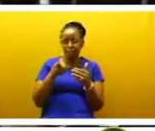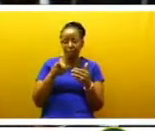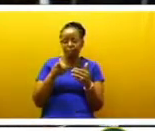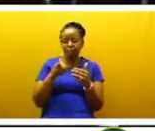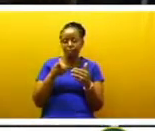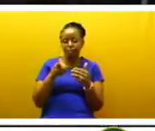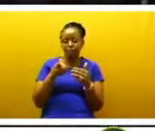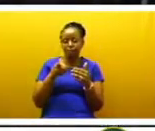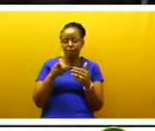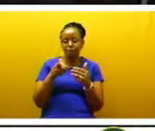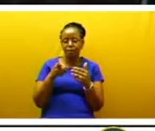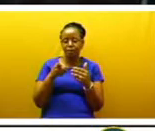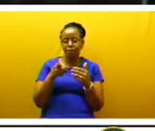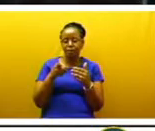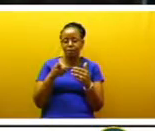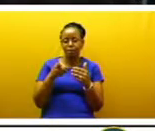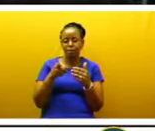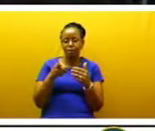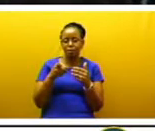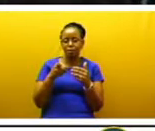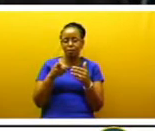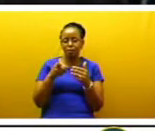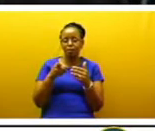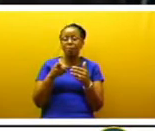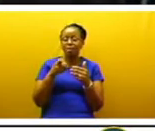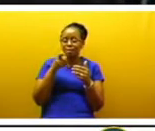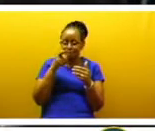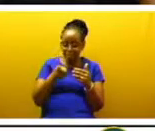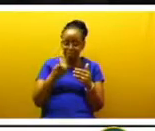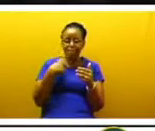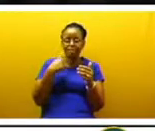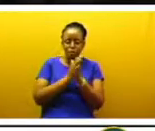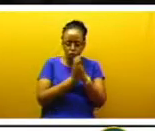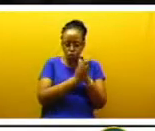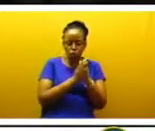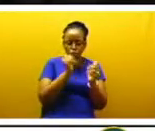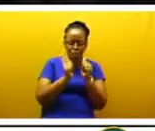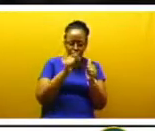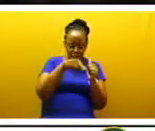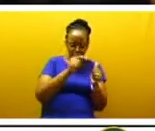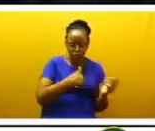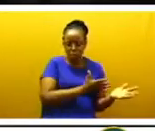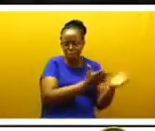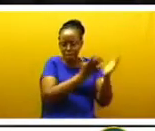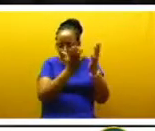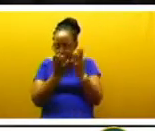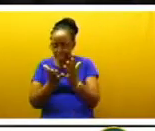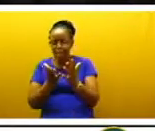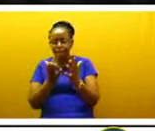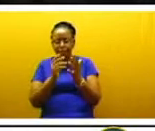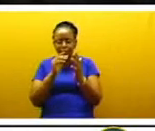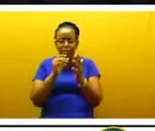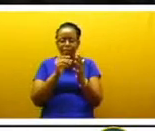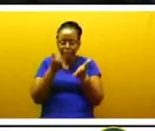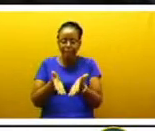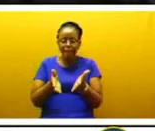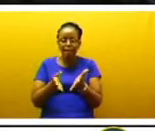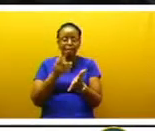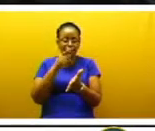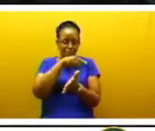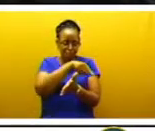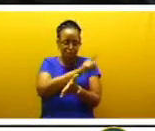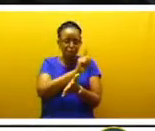that is put forward now in their thinking, shown unwittingly, I